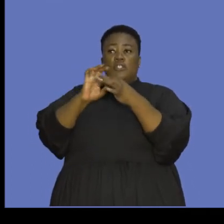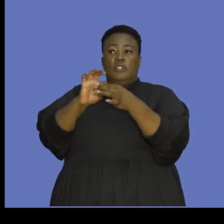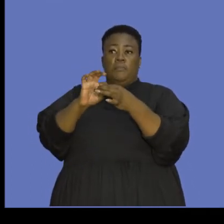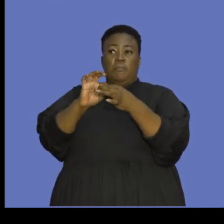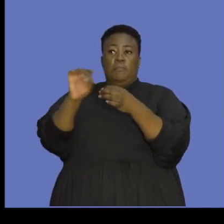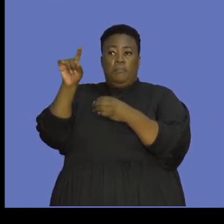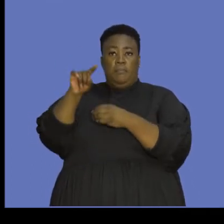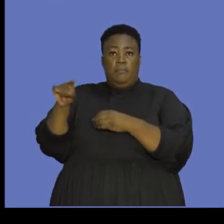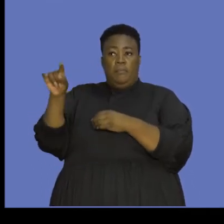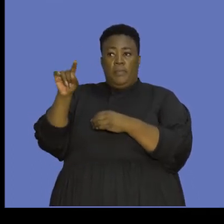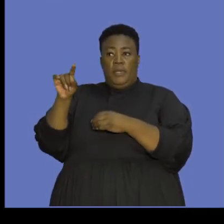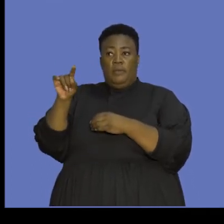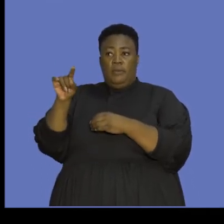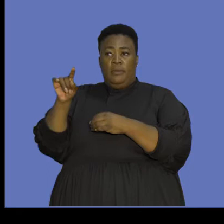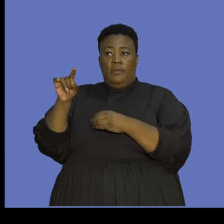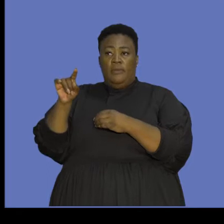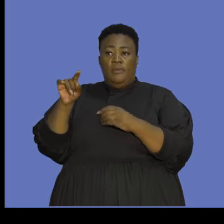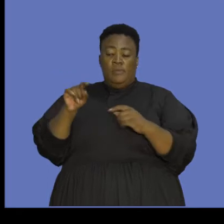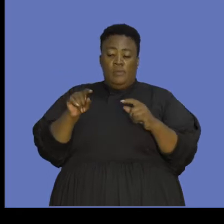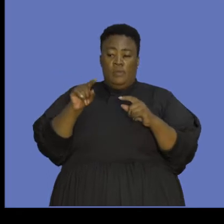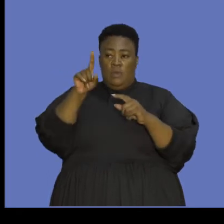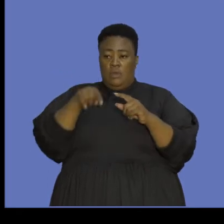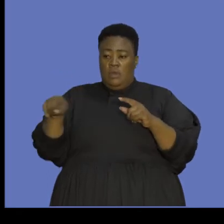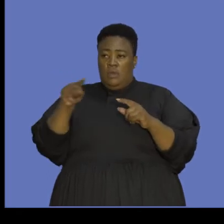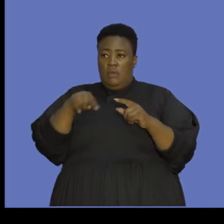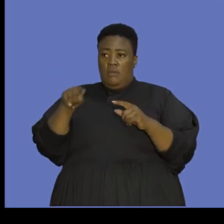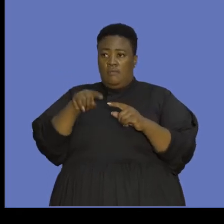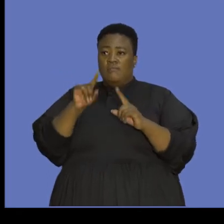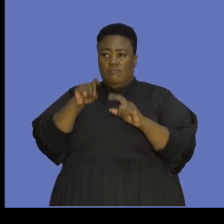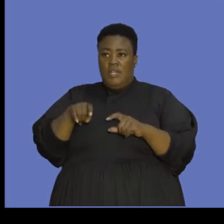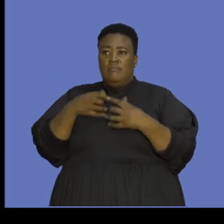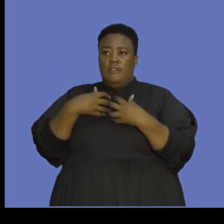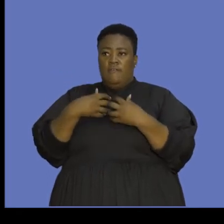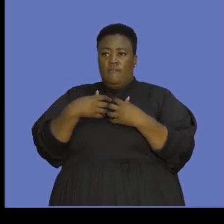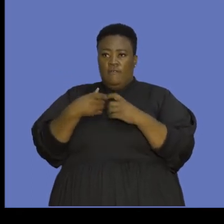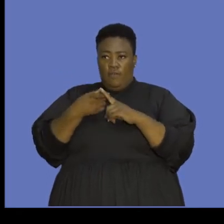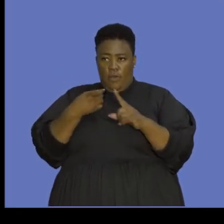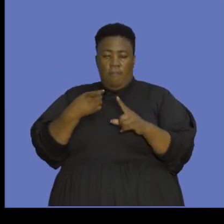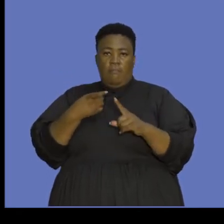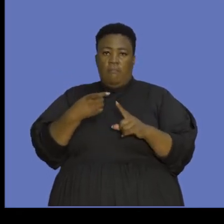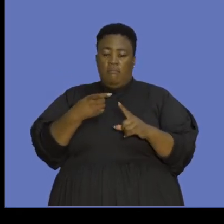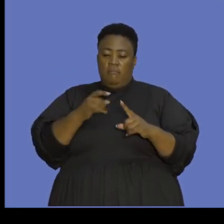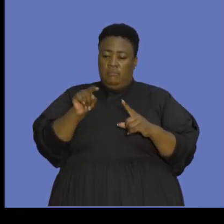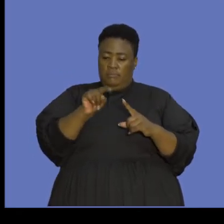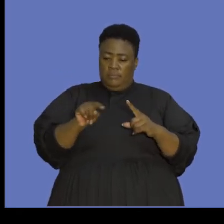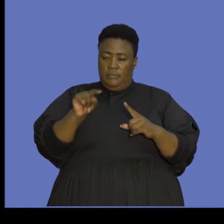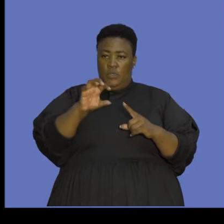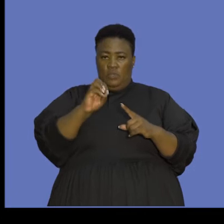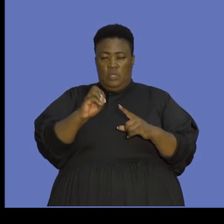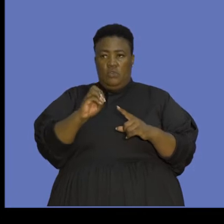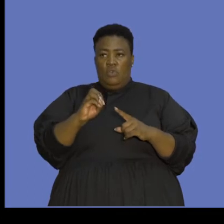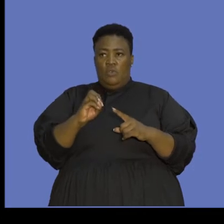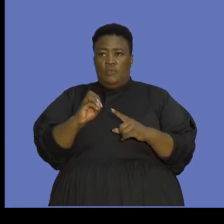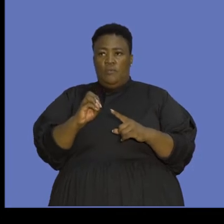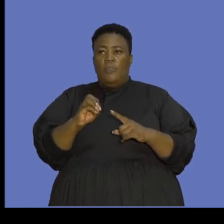relationship, that they're inversely proportional. This graph has to go through the origin. It must, it must,